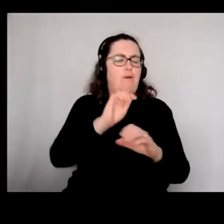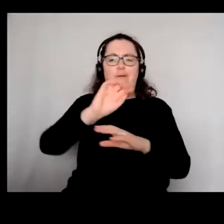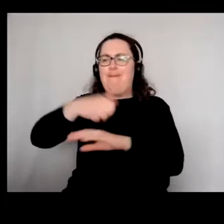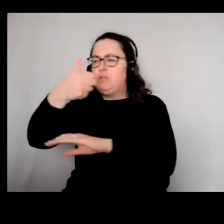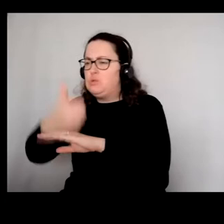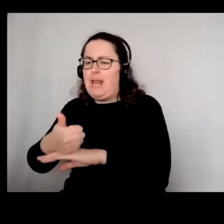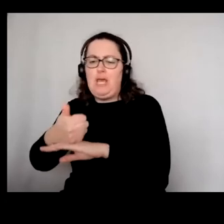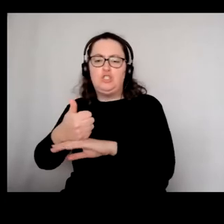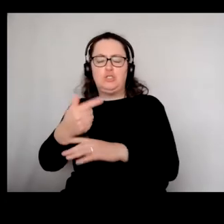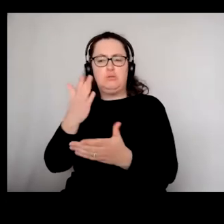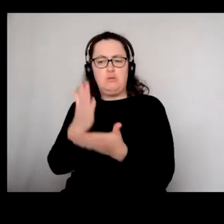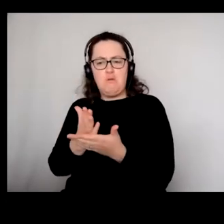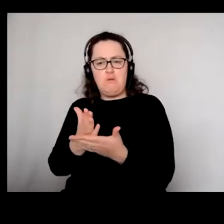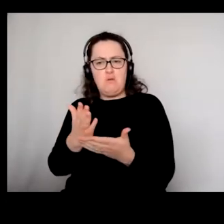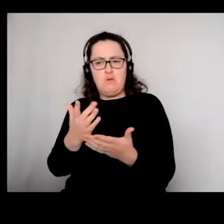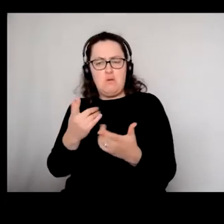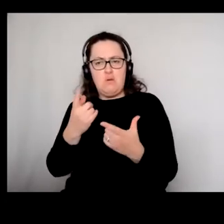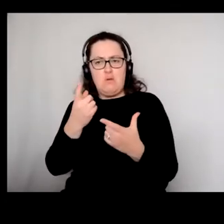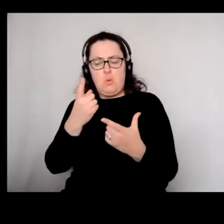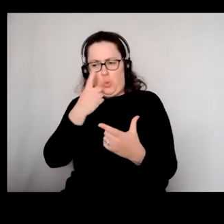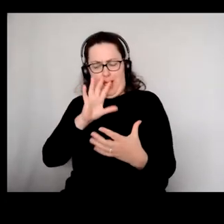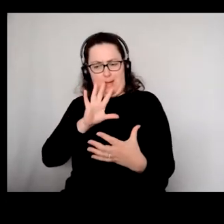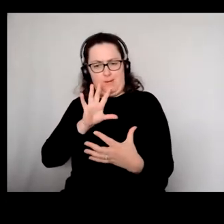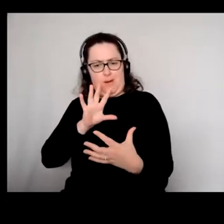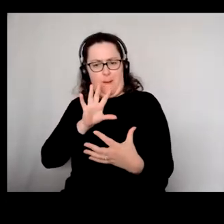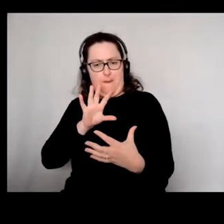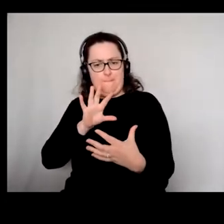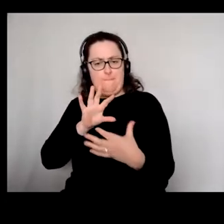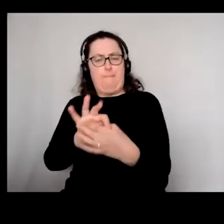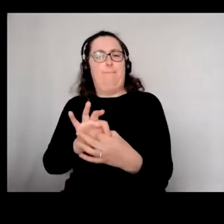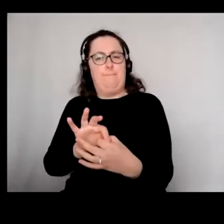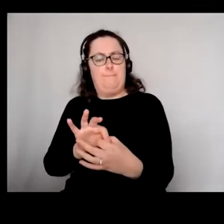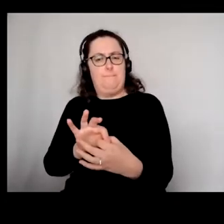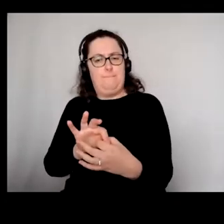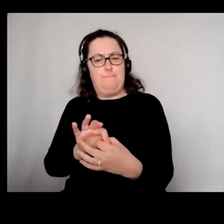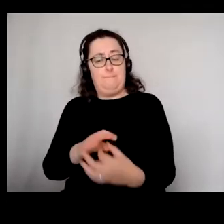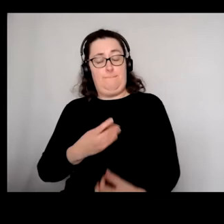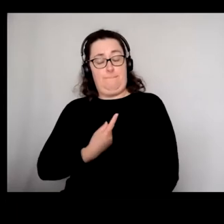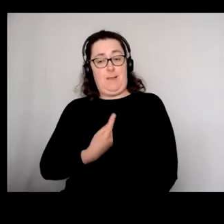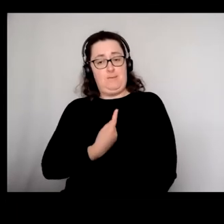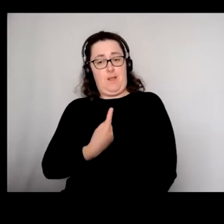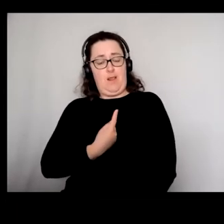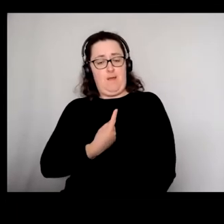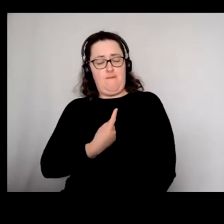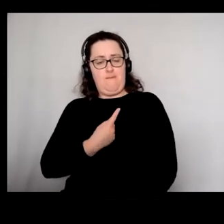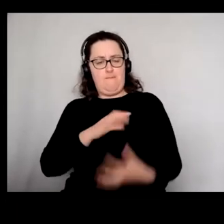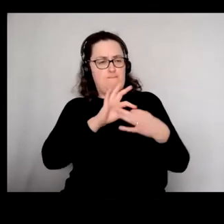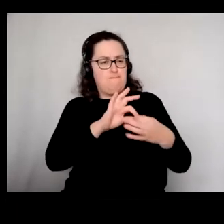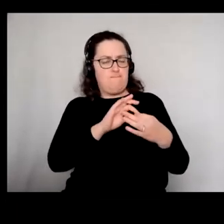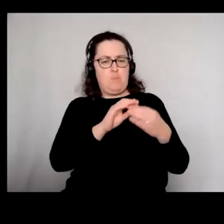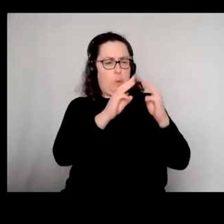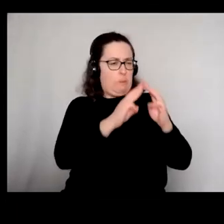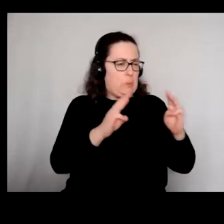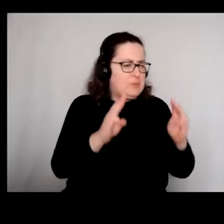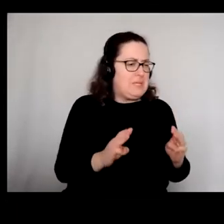installations that you can find a connecting point. And I think the thing for me is I've really discovered working with museums and galleries,